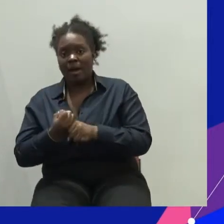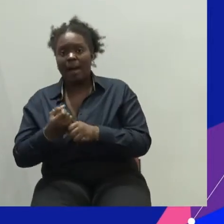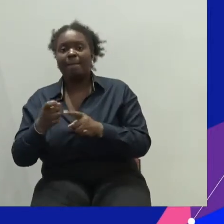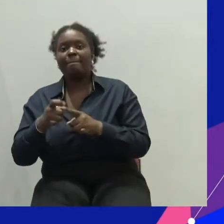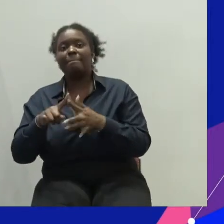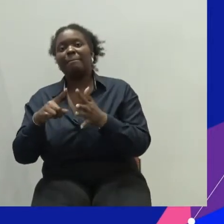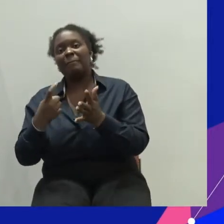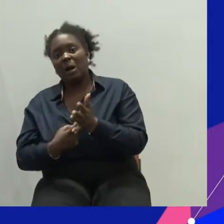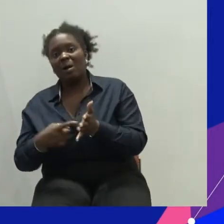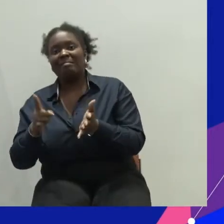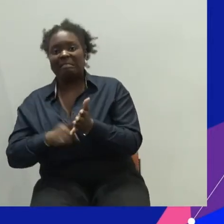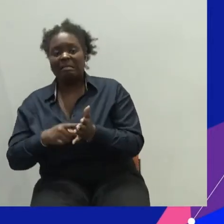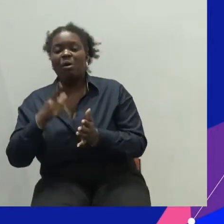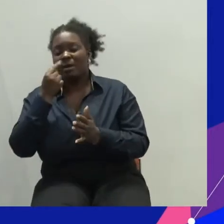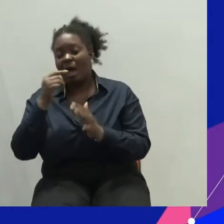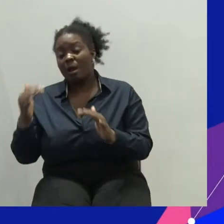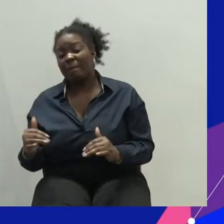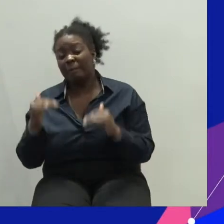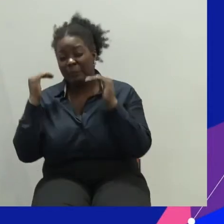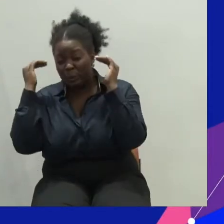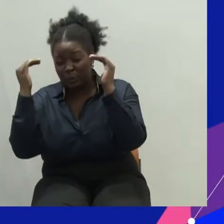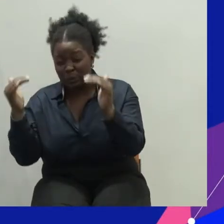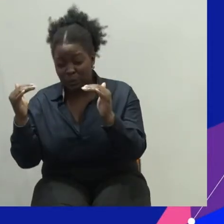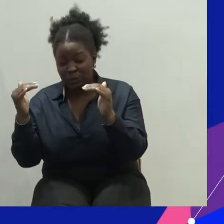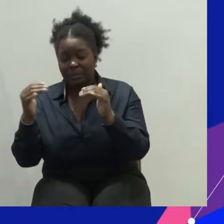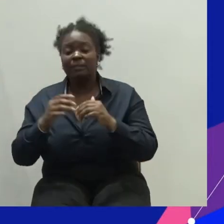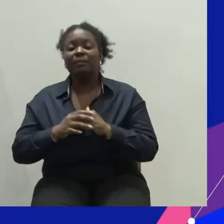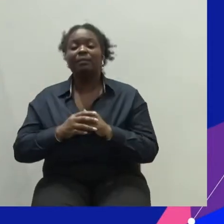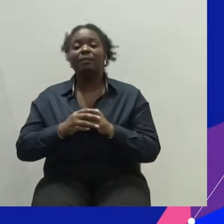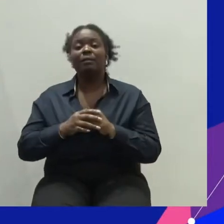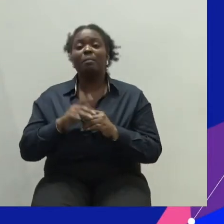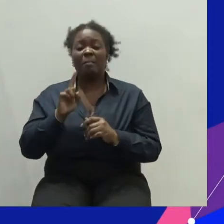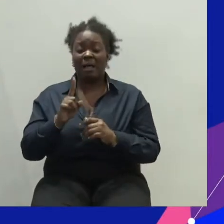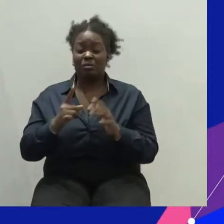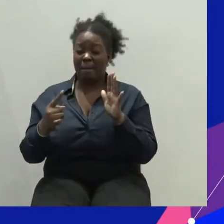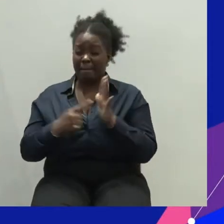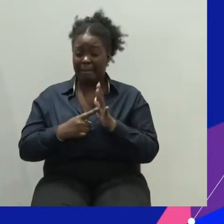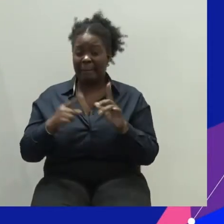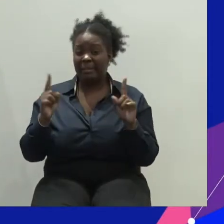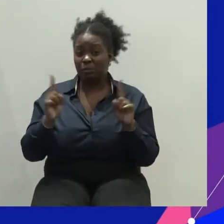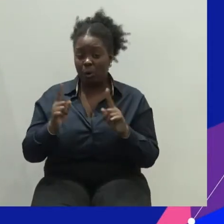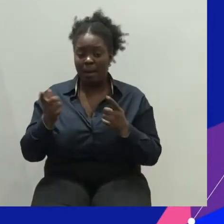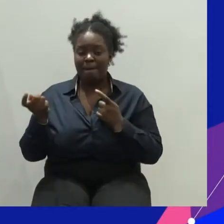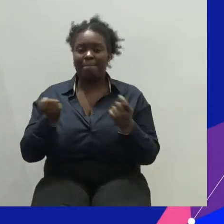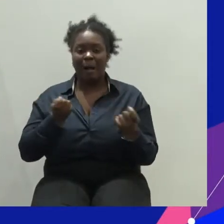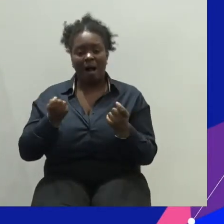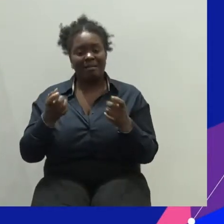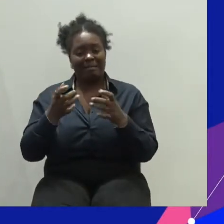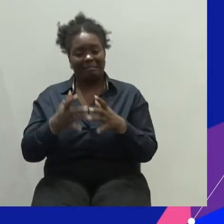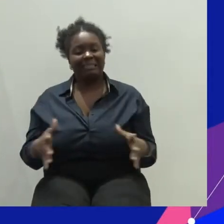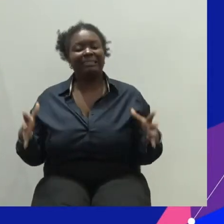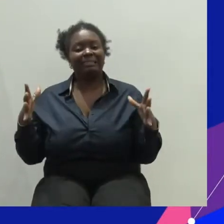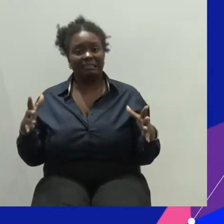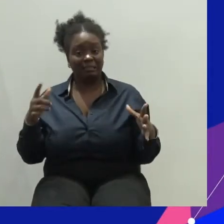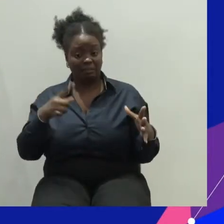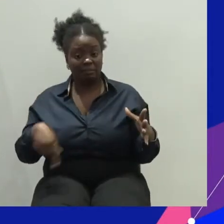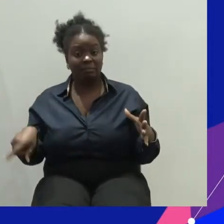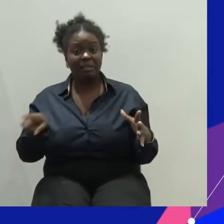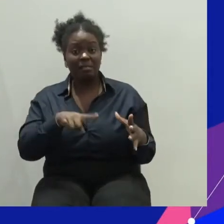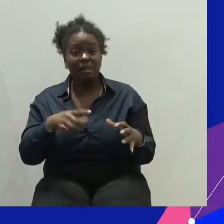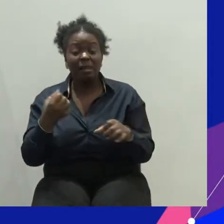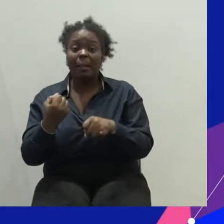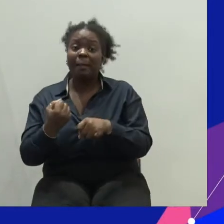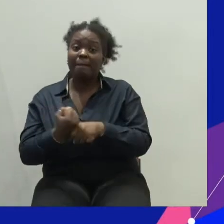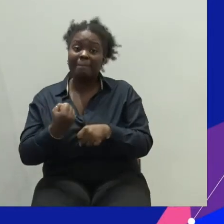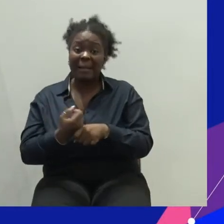to be able to push higher. But the ultimate answer in terms of what matters is all about the markets, whether or not what you're making has